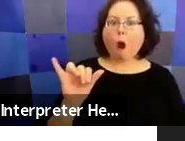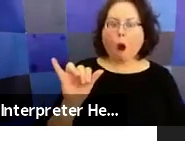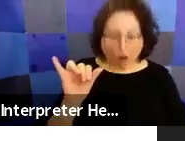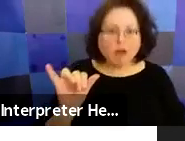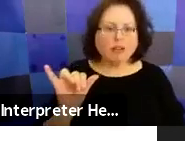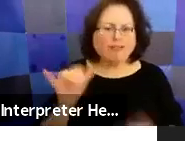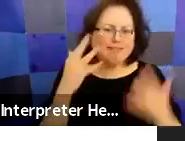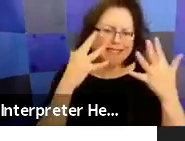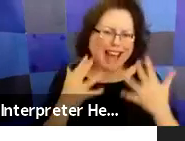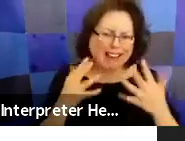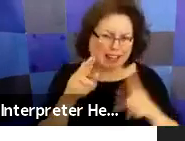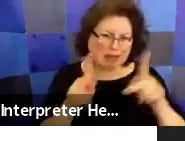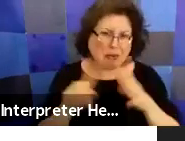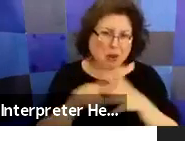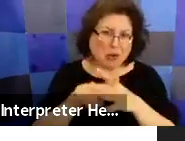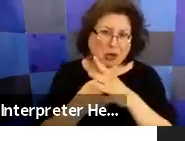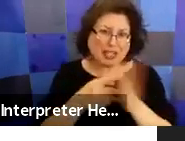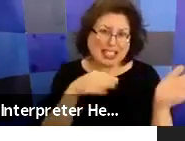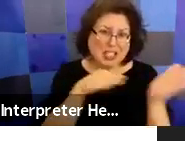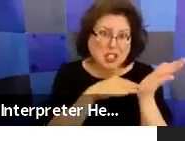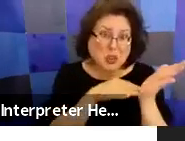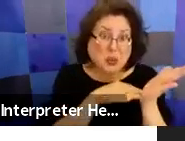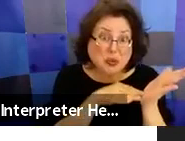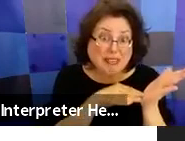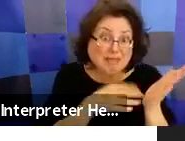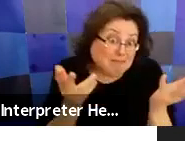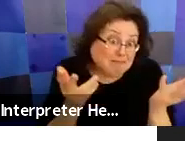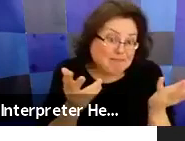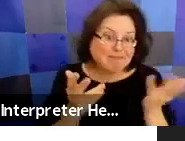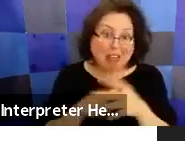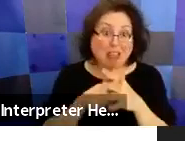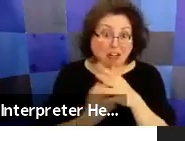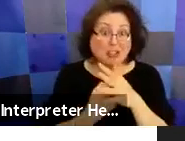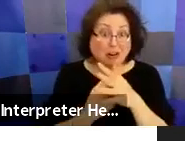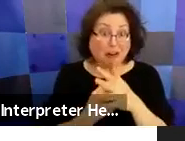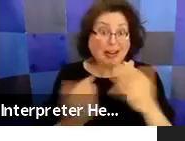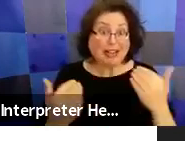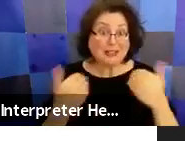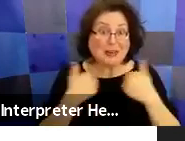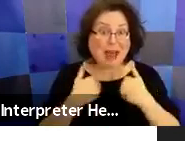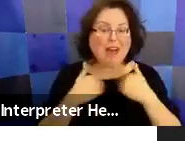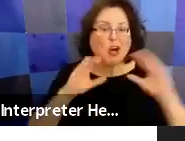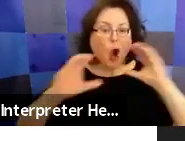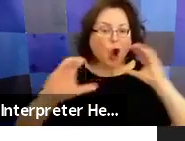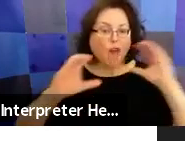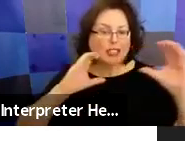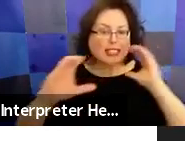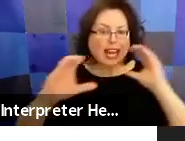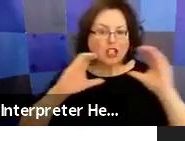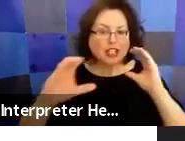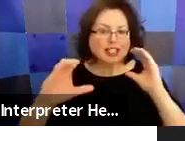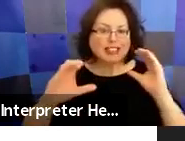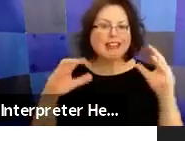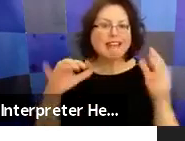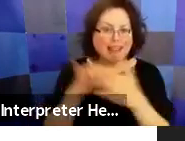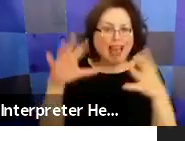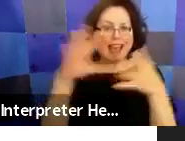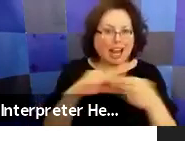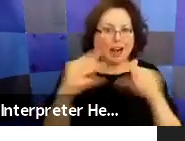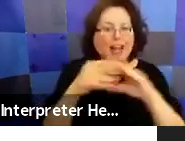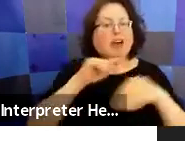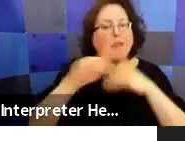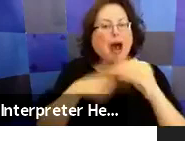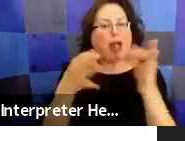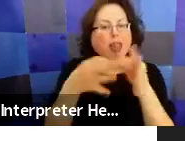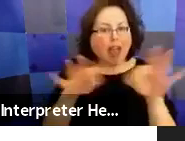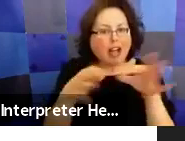unfortunately, people are starting to get sued and there are starting to be conversations and a narrative about language